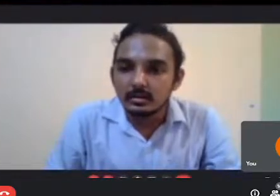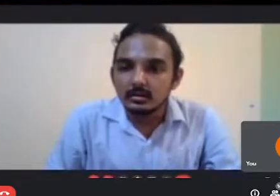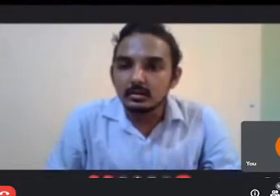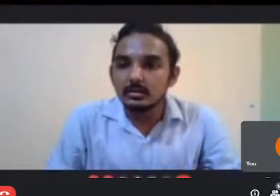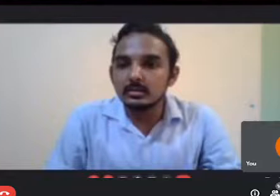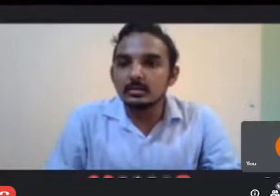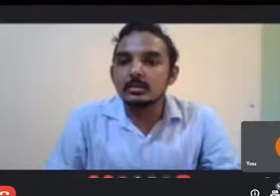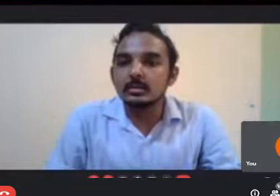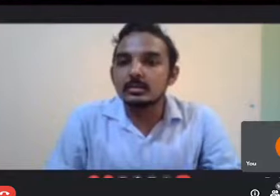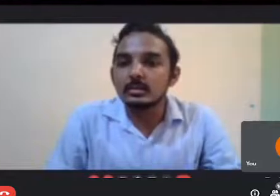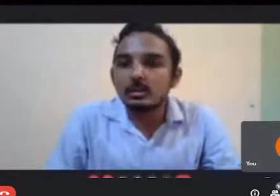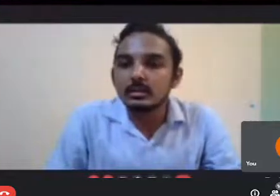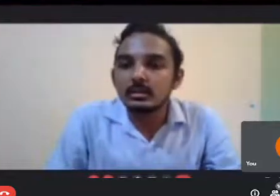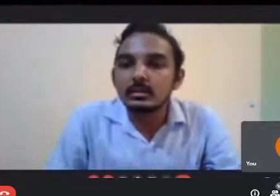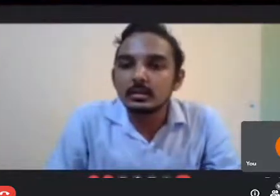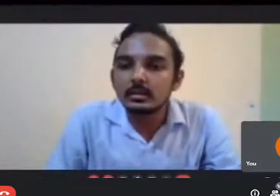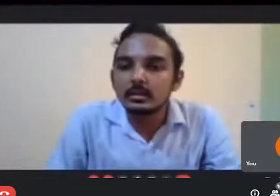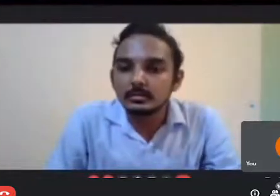the West,